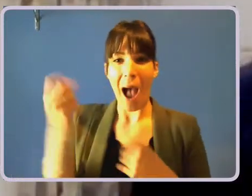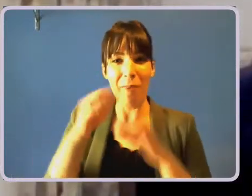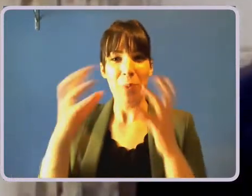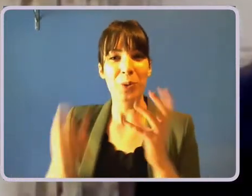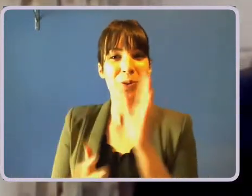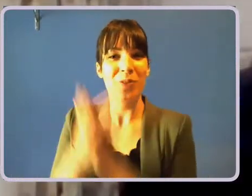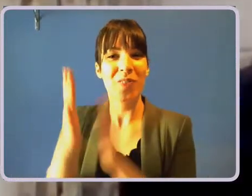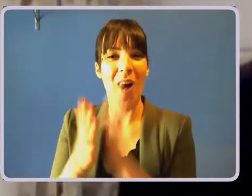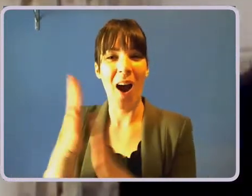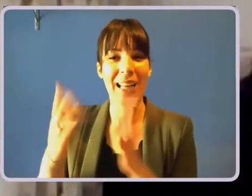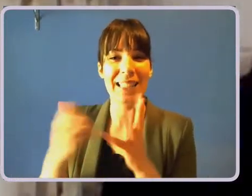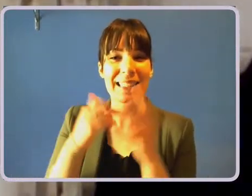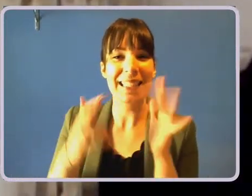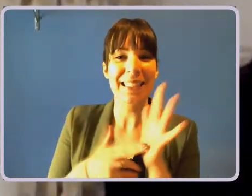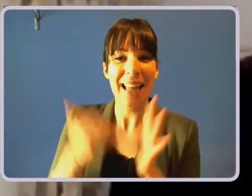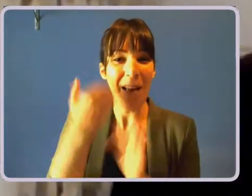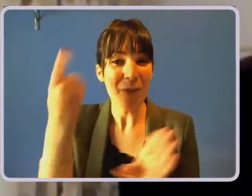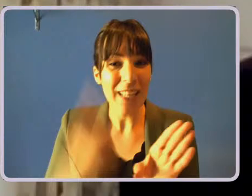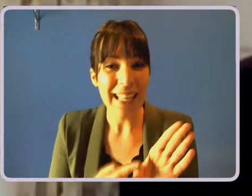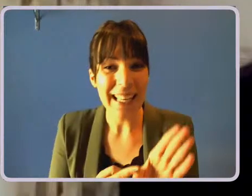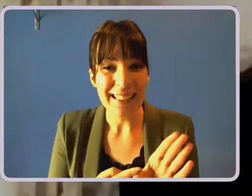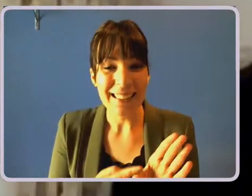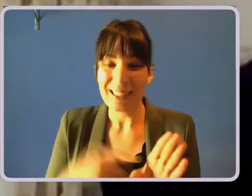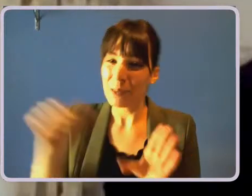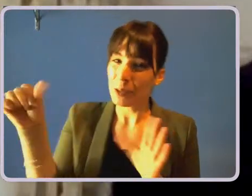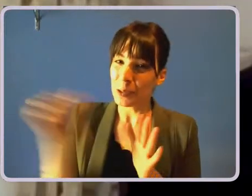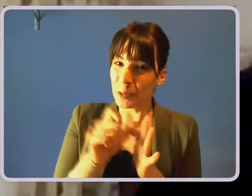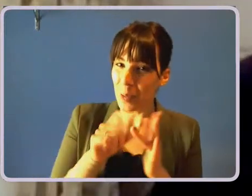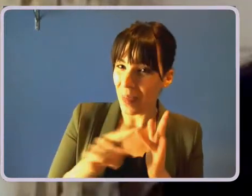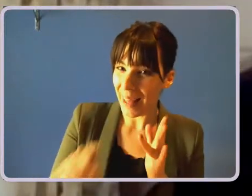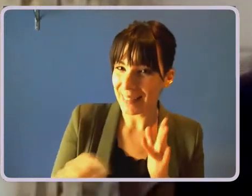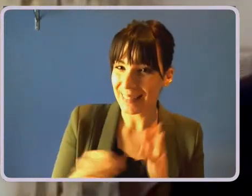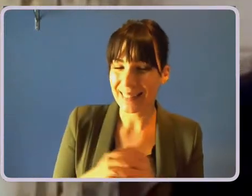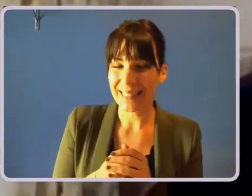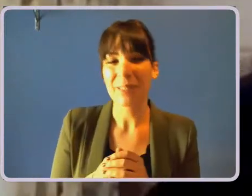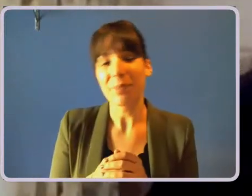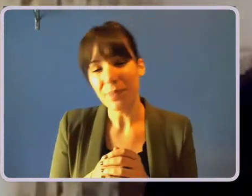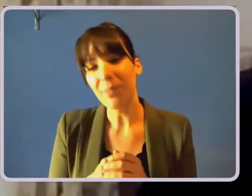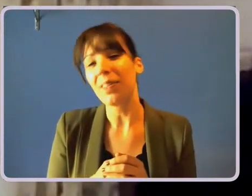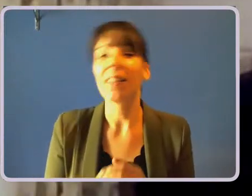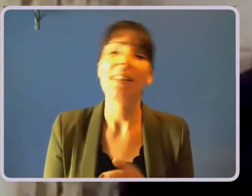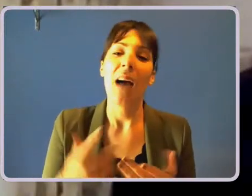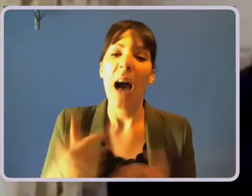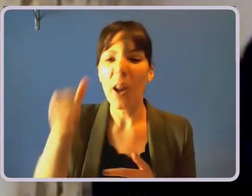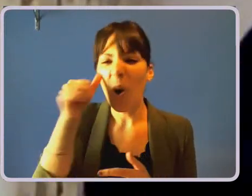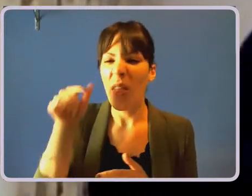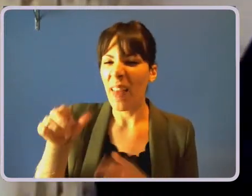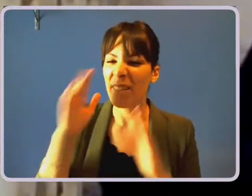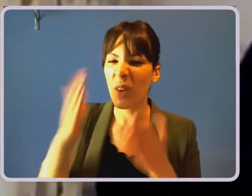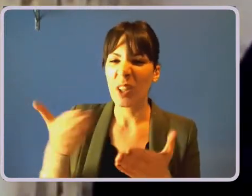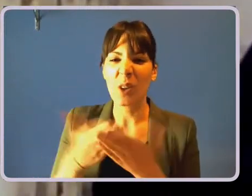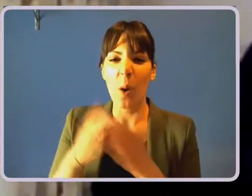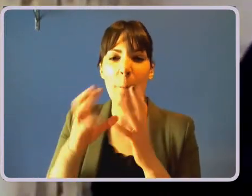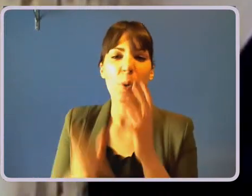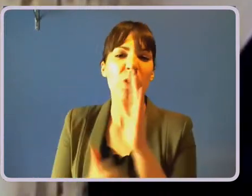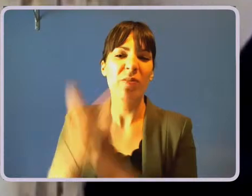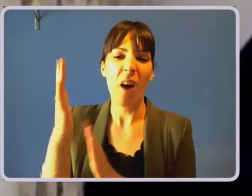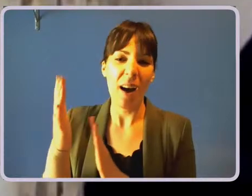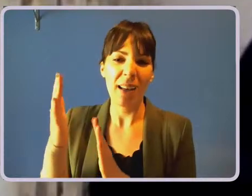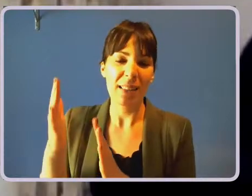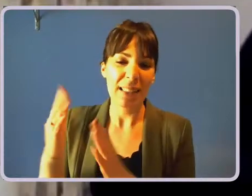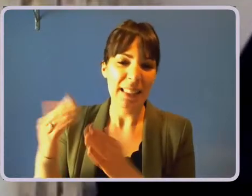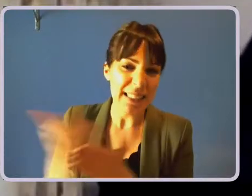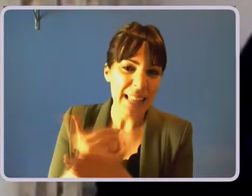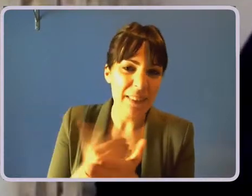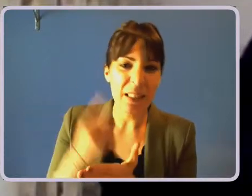up to that. I mean, that's around bushfire safety, but of course there's house fires and there's floods and a whole range of emergencies. So I think